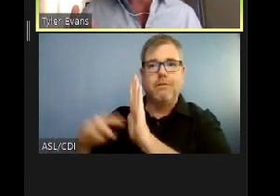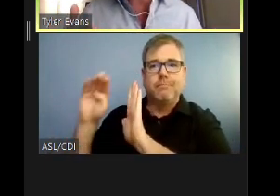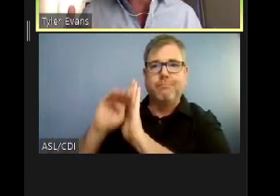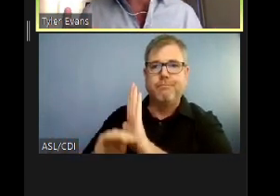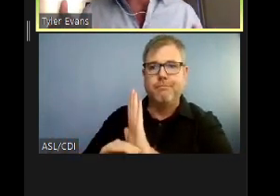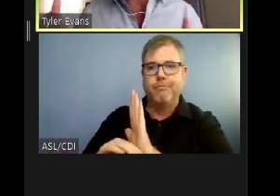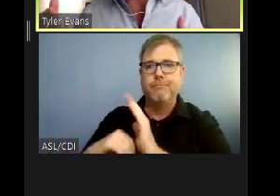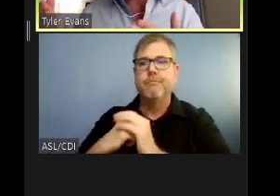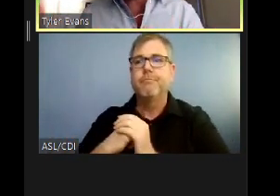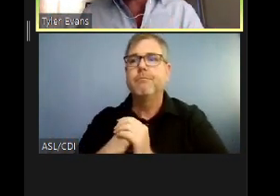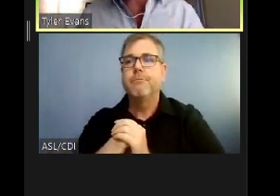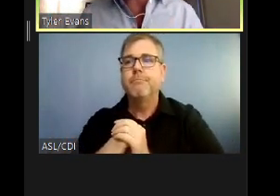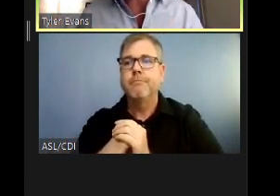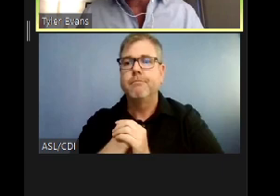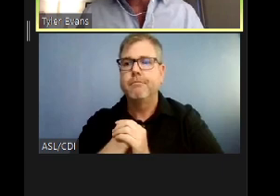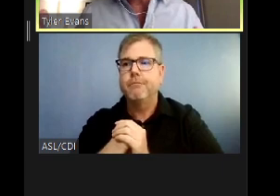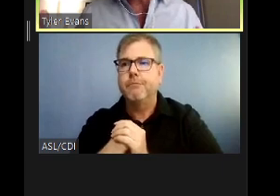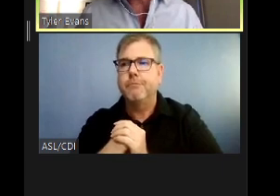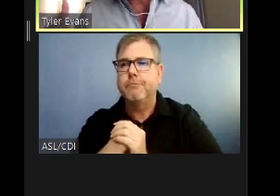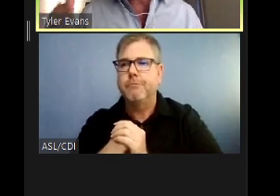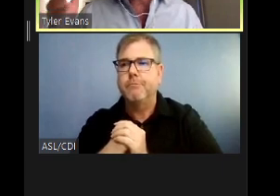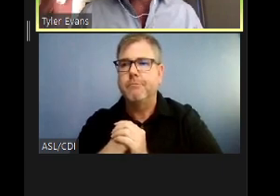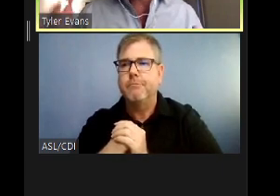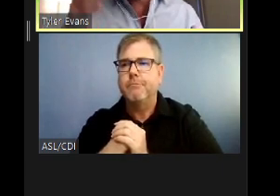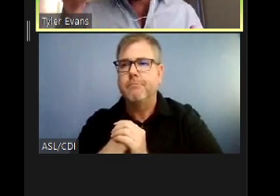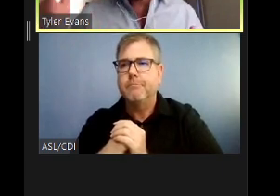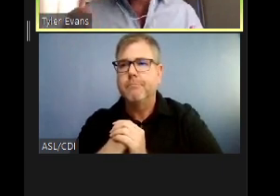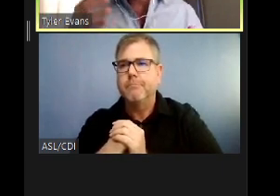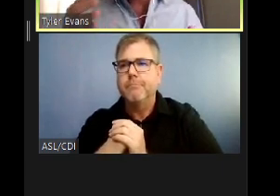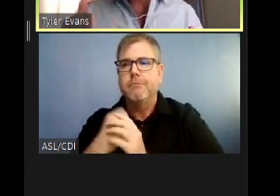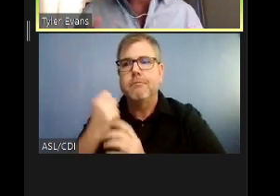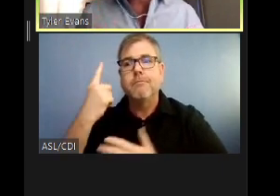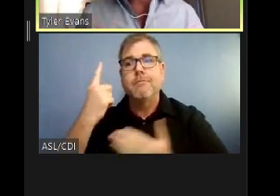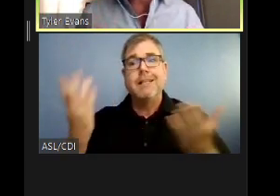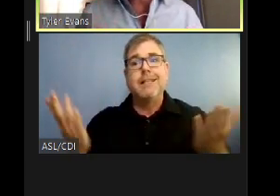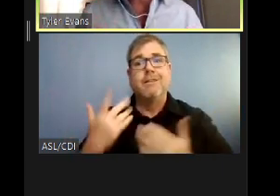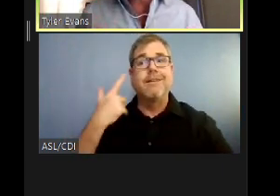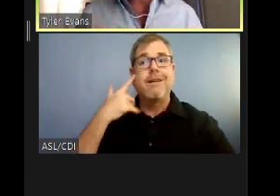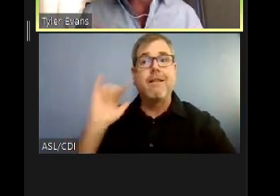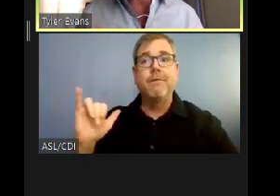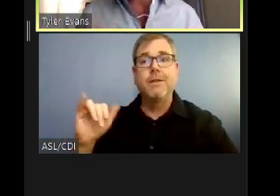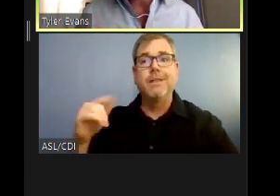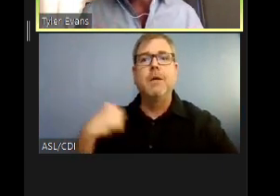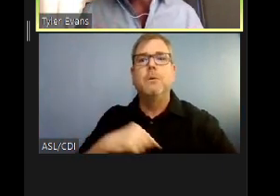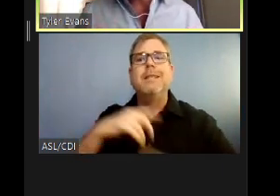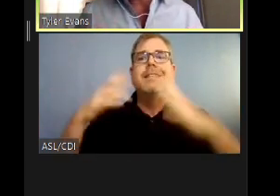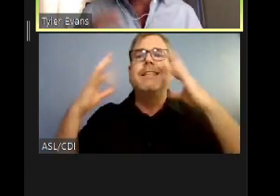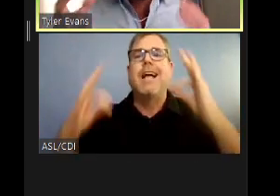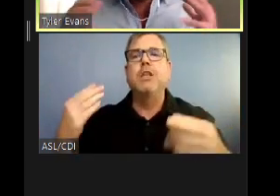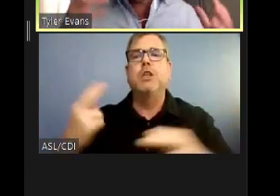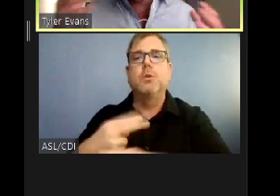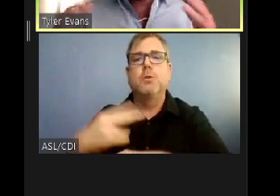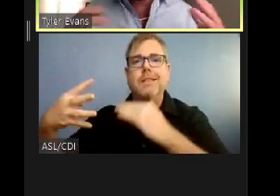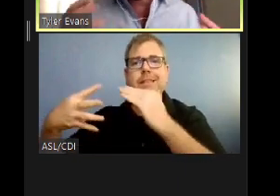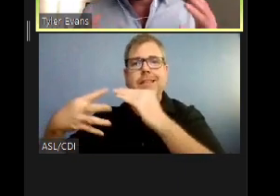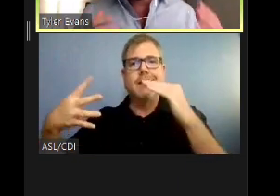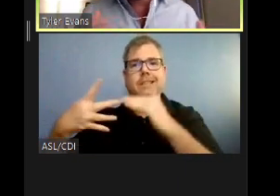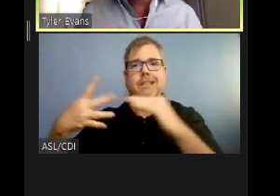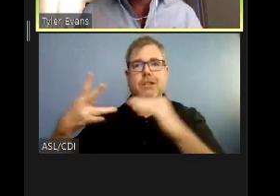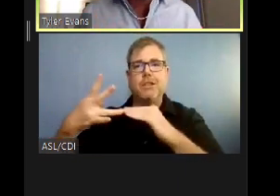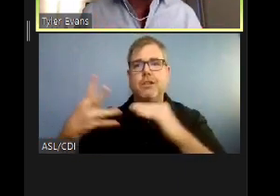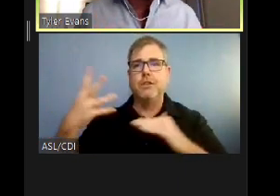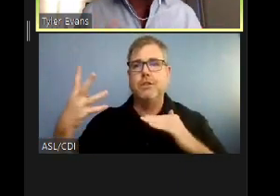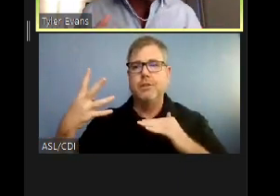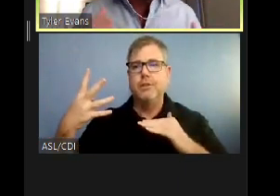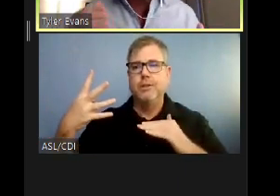they've provided a number of different tiers, sort of sub-levels of these phases. And it's sort of word soup, because you hear all